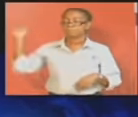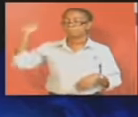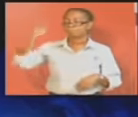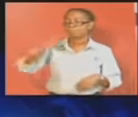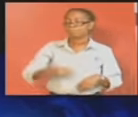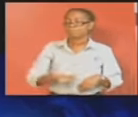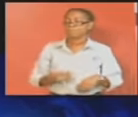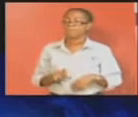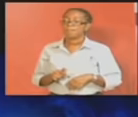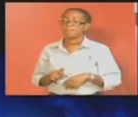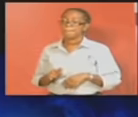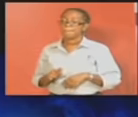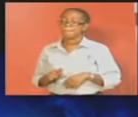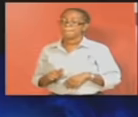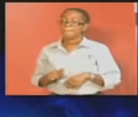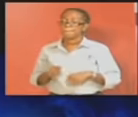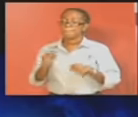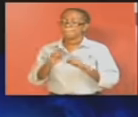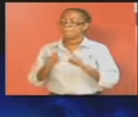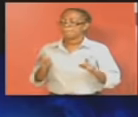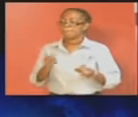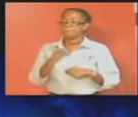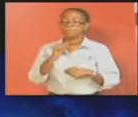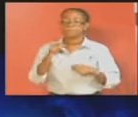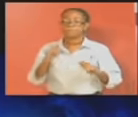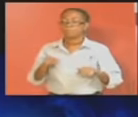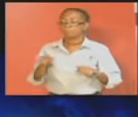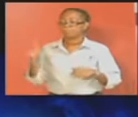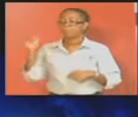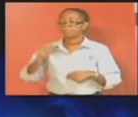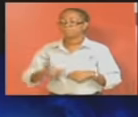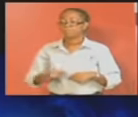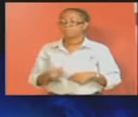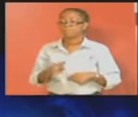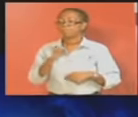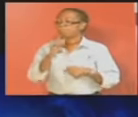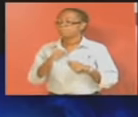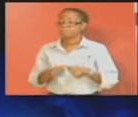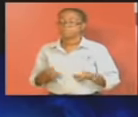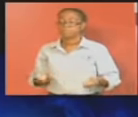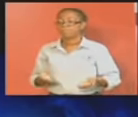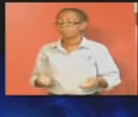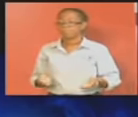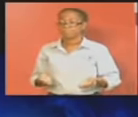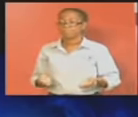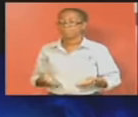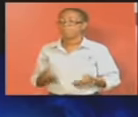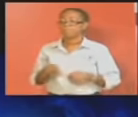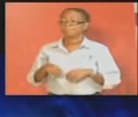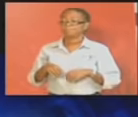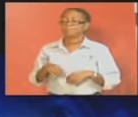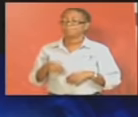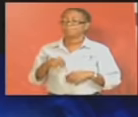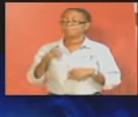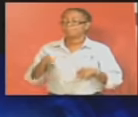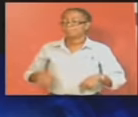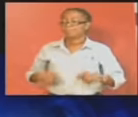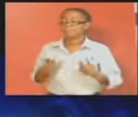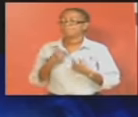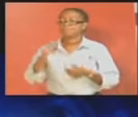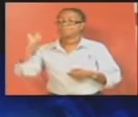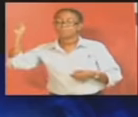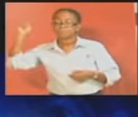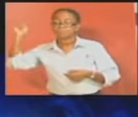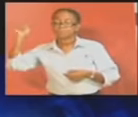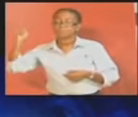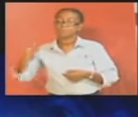So when they return to Trinidad, must they stay the 7 days in Trinidad or could they be